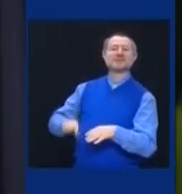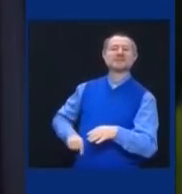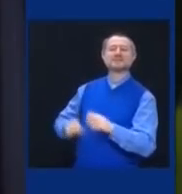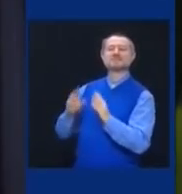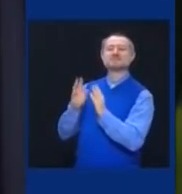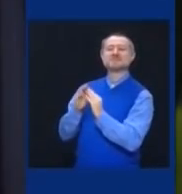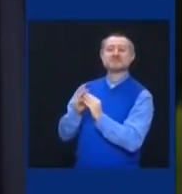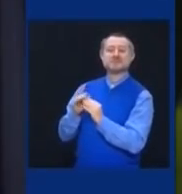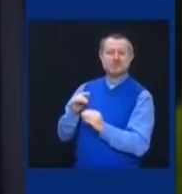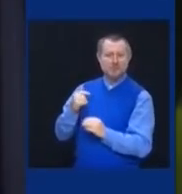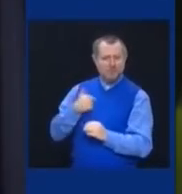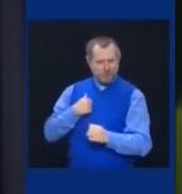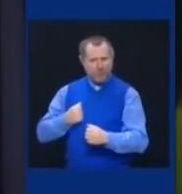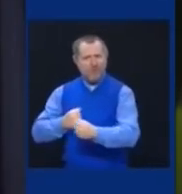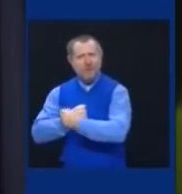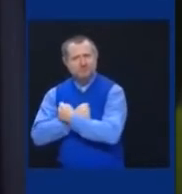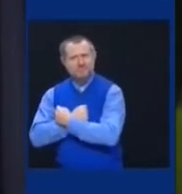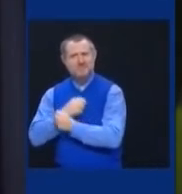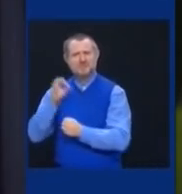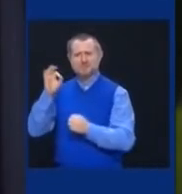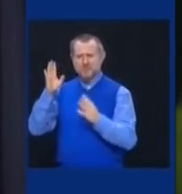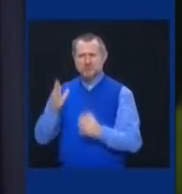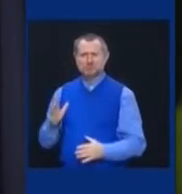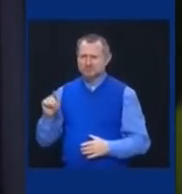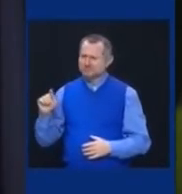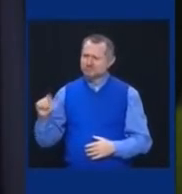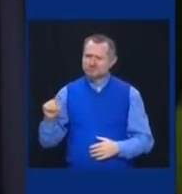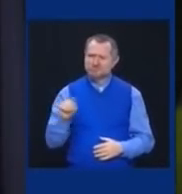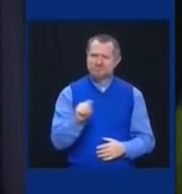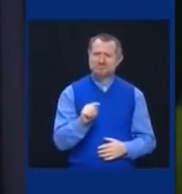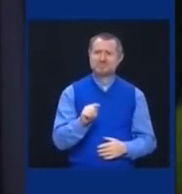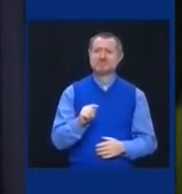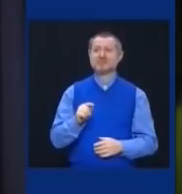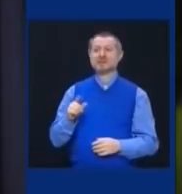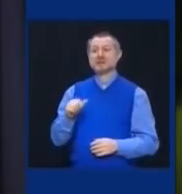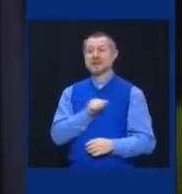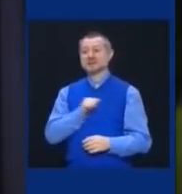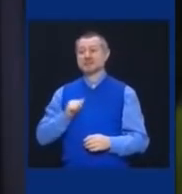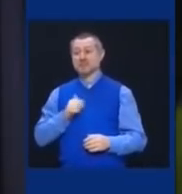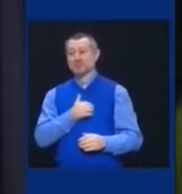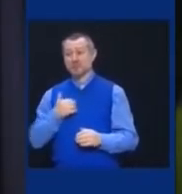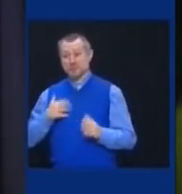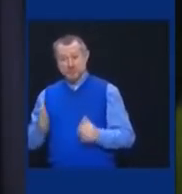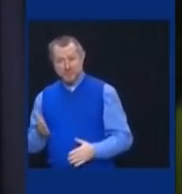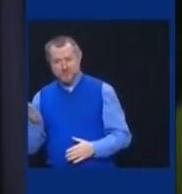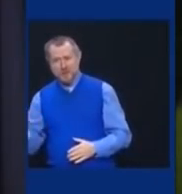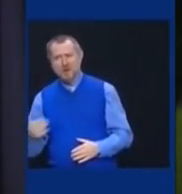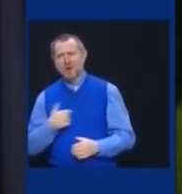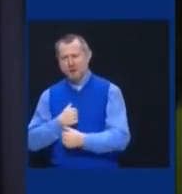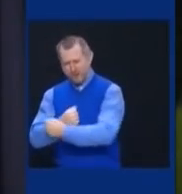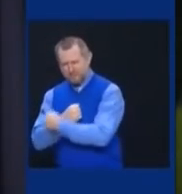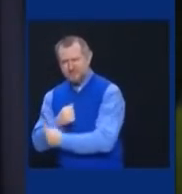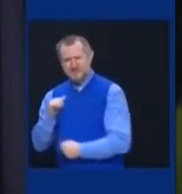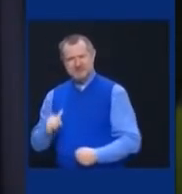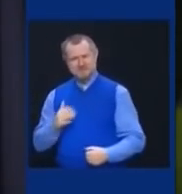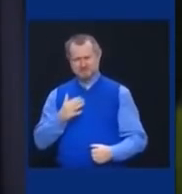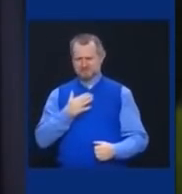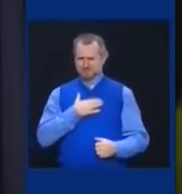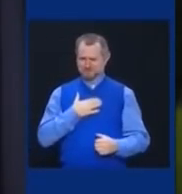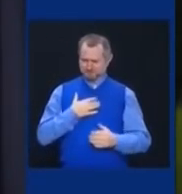Hugged the pastors and the assembly members who were there. So that is my way to do